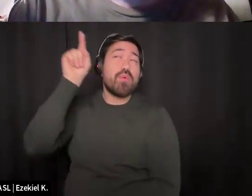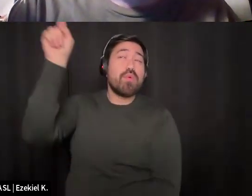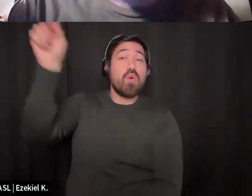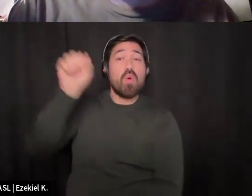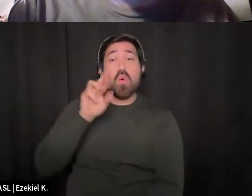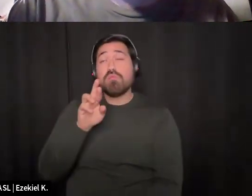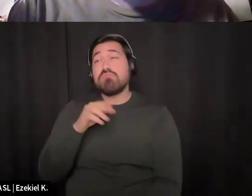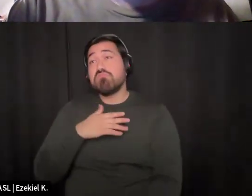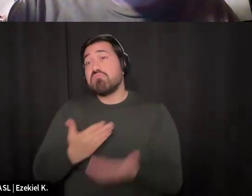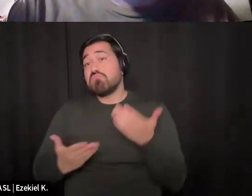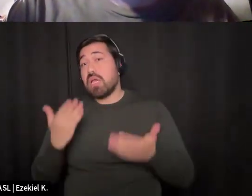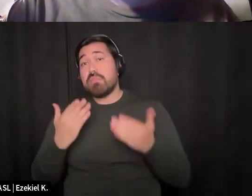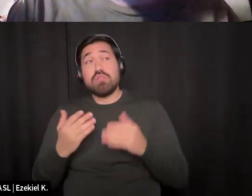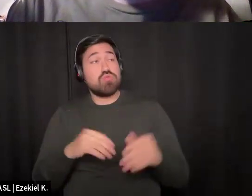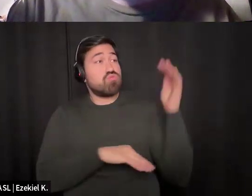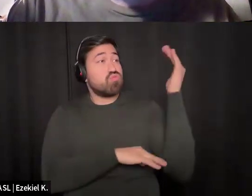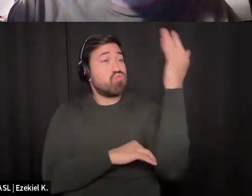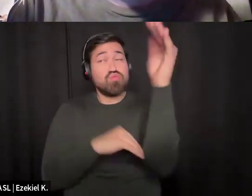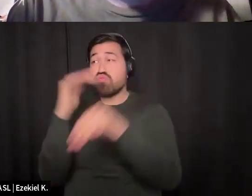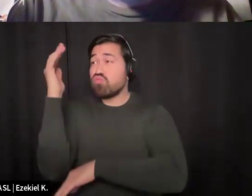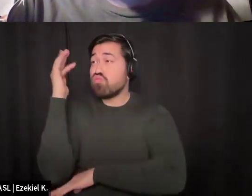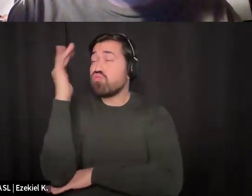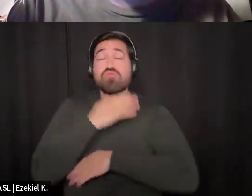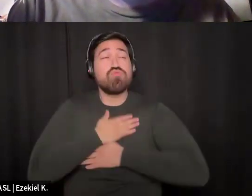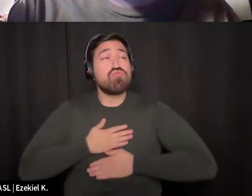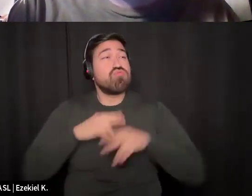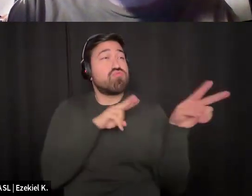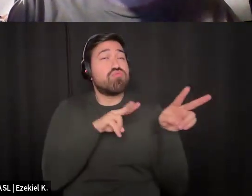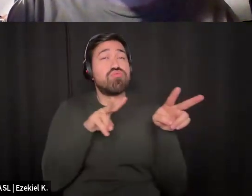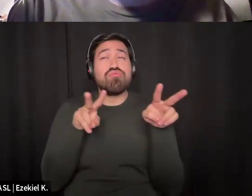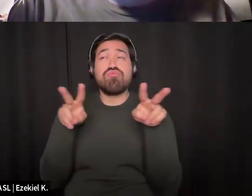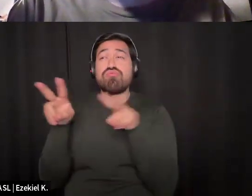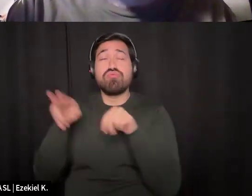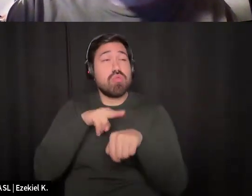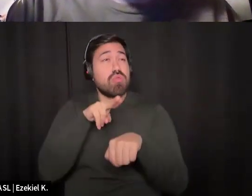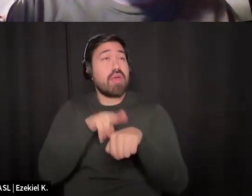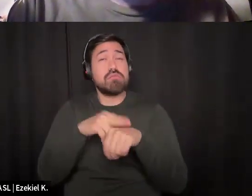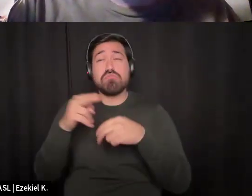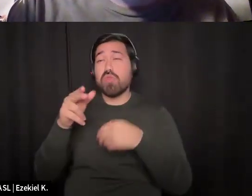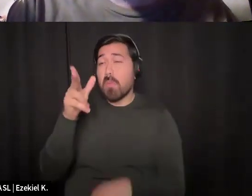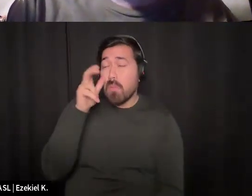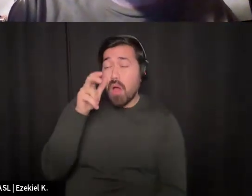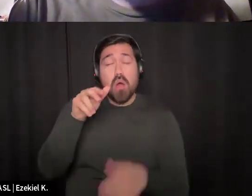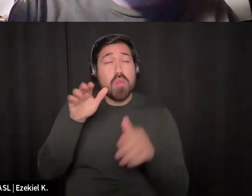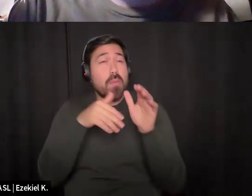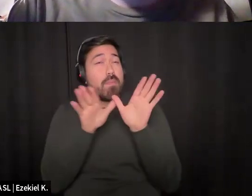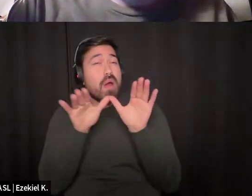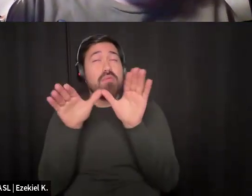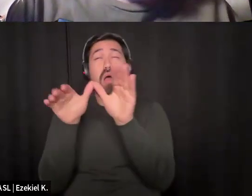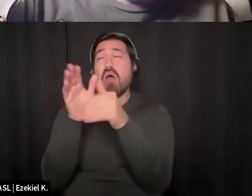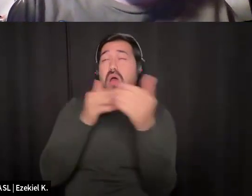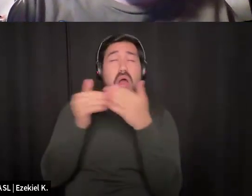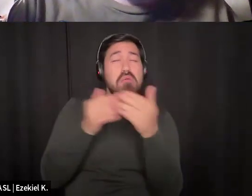be admiring the trees and just the nature around, be it, insects and Mhm. butterflies and that sort of